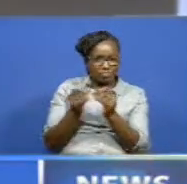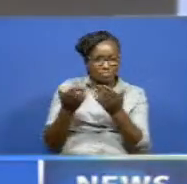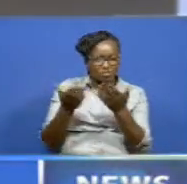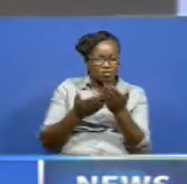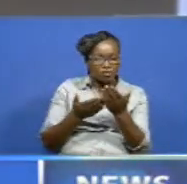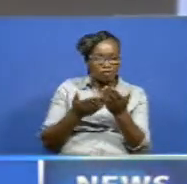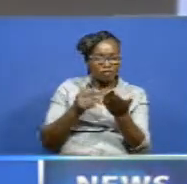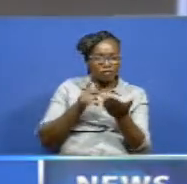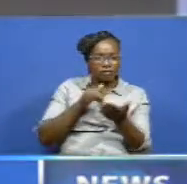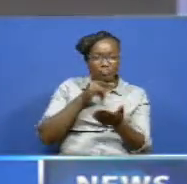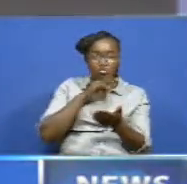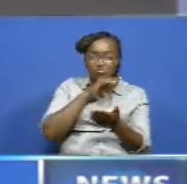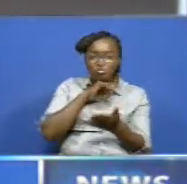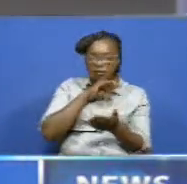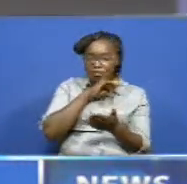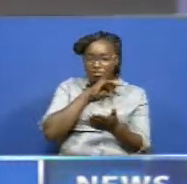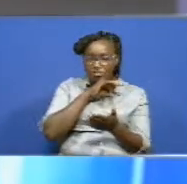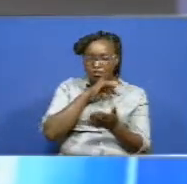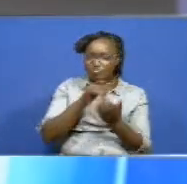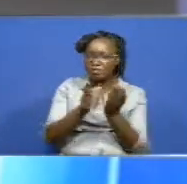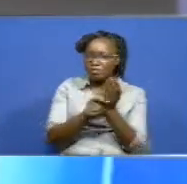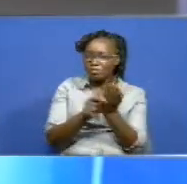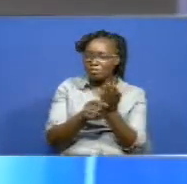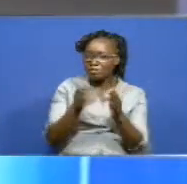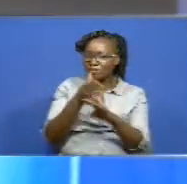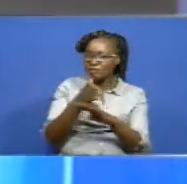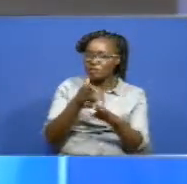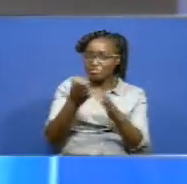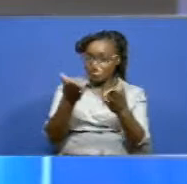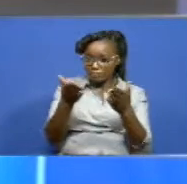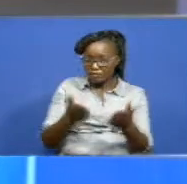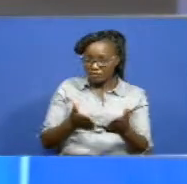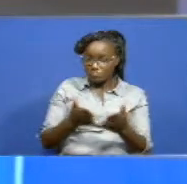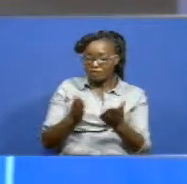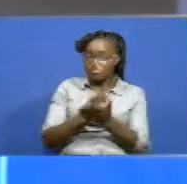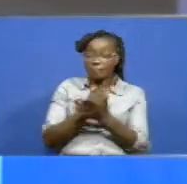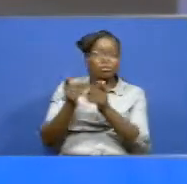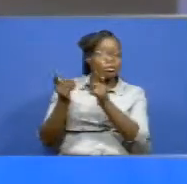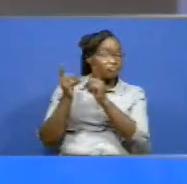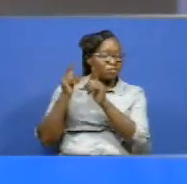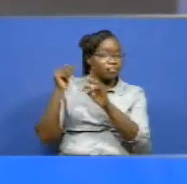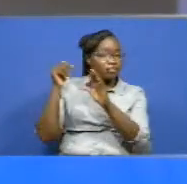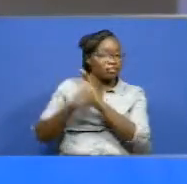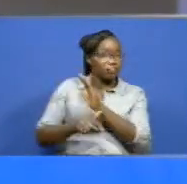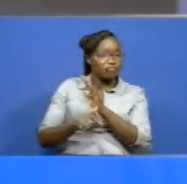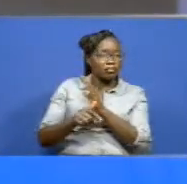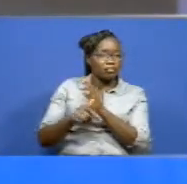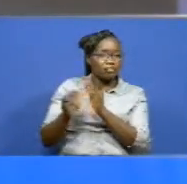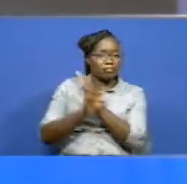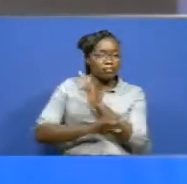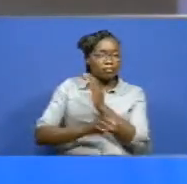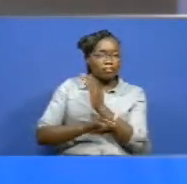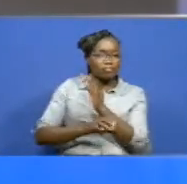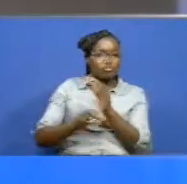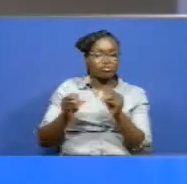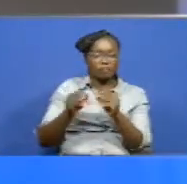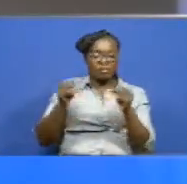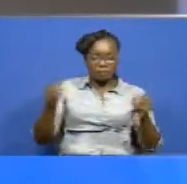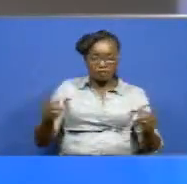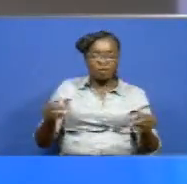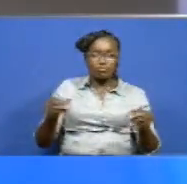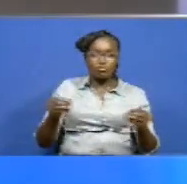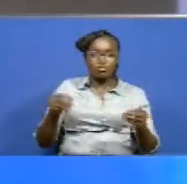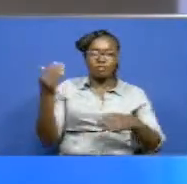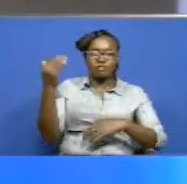from Uganda have been nabbed. Some of the lorries which sneaked into the country through non-gazetted border points in West Pokot County